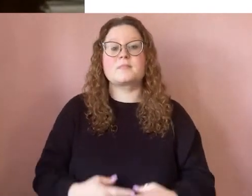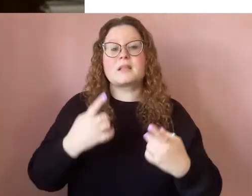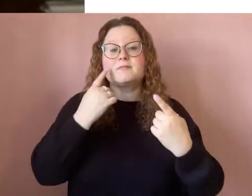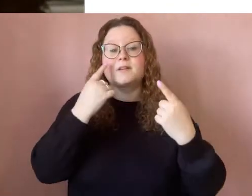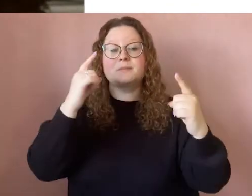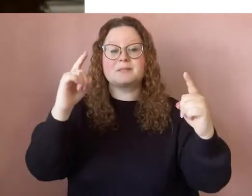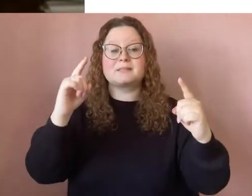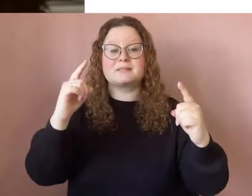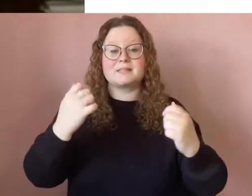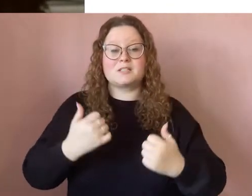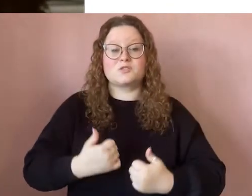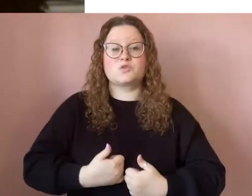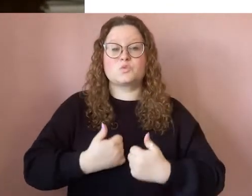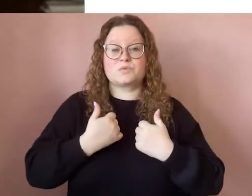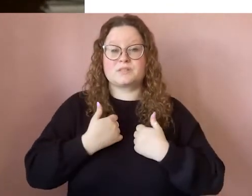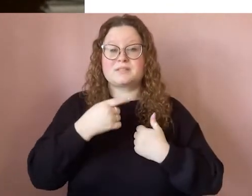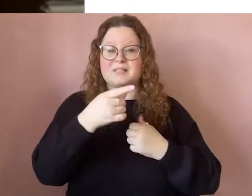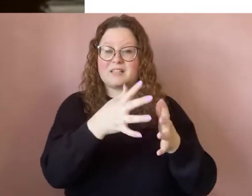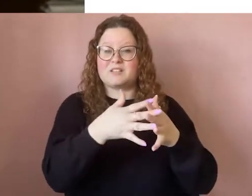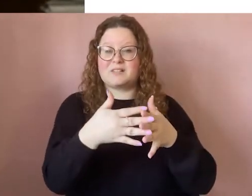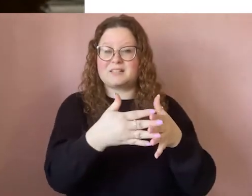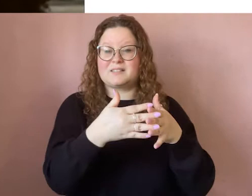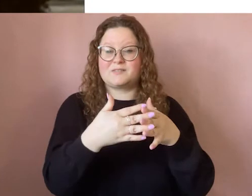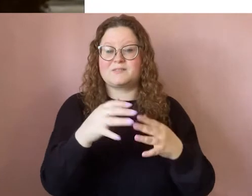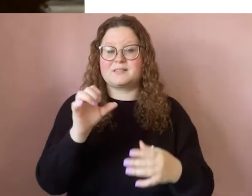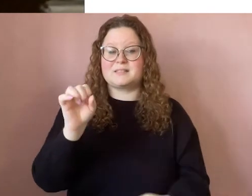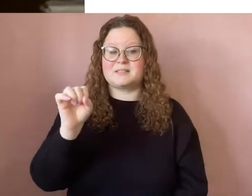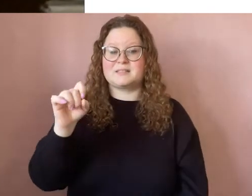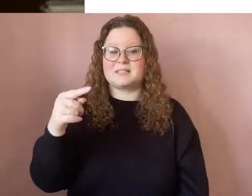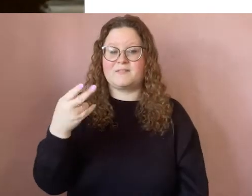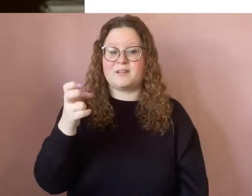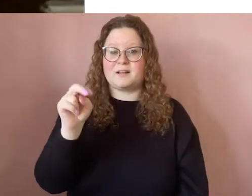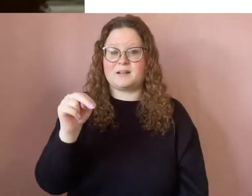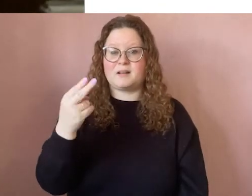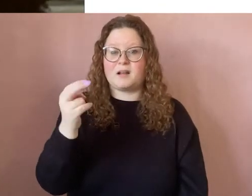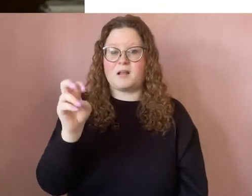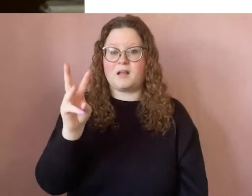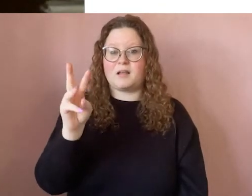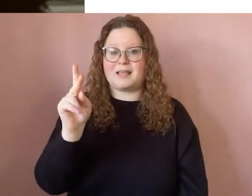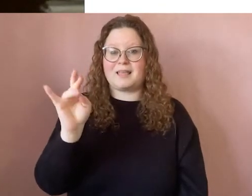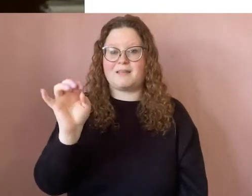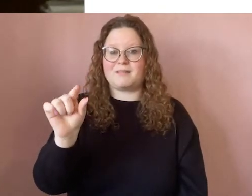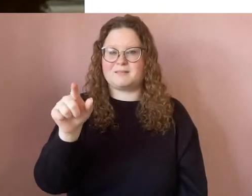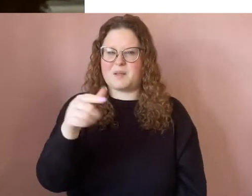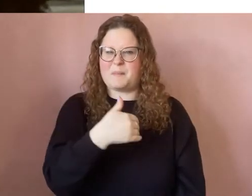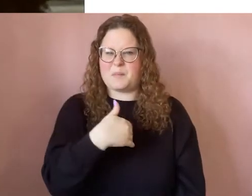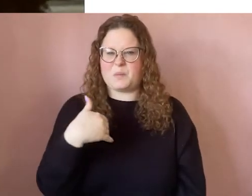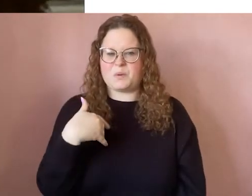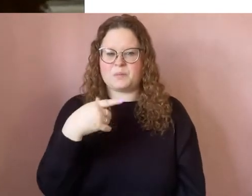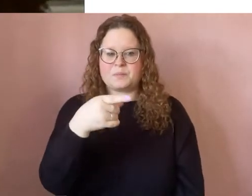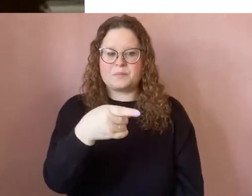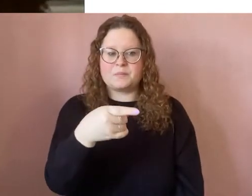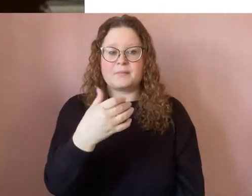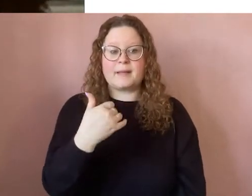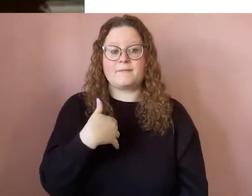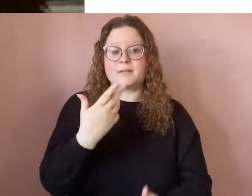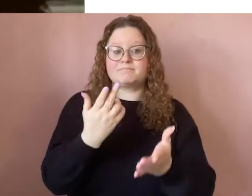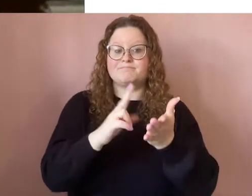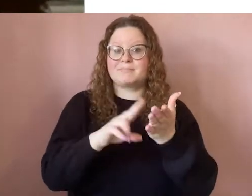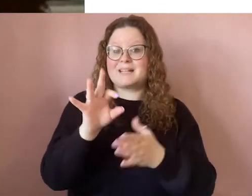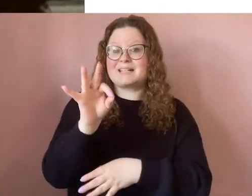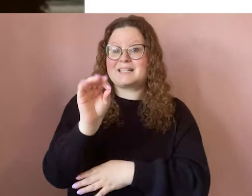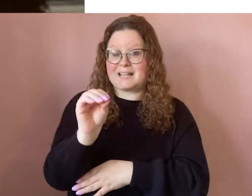in the United States, Stephen Hawking was a member, has signatories from 90 countries with a pledge for